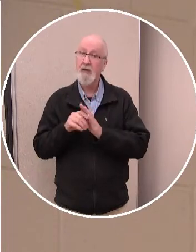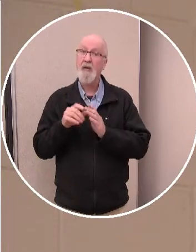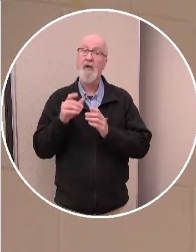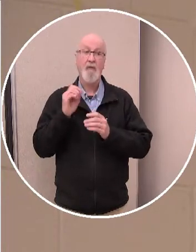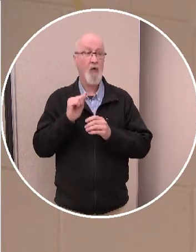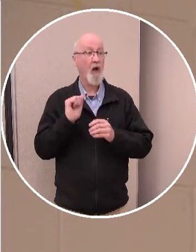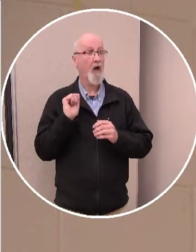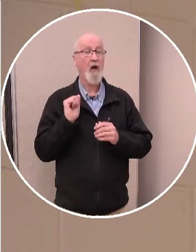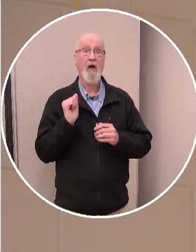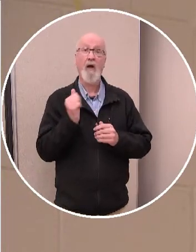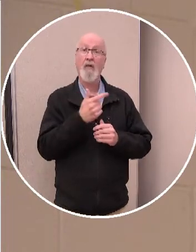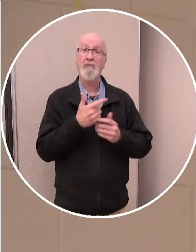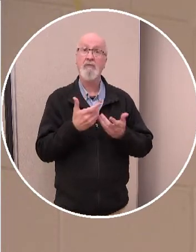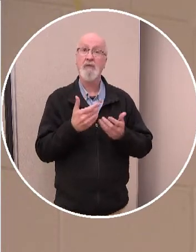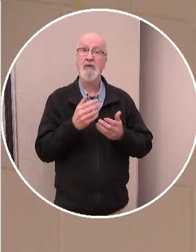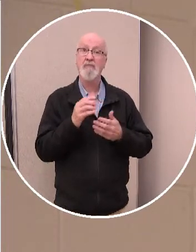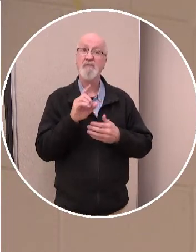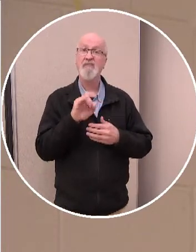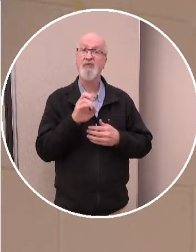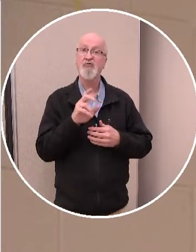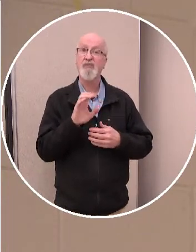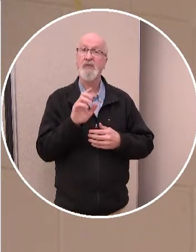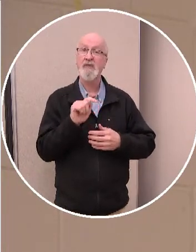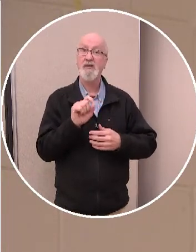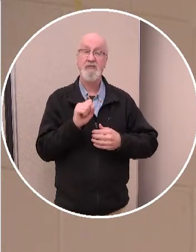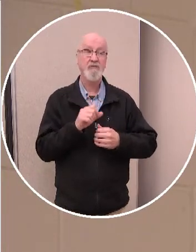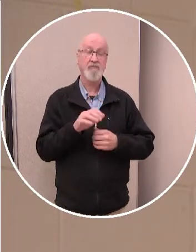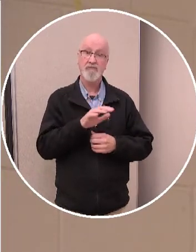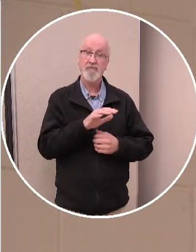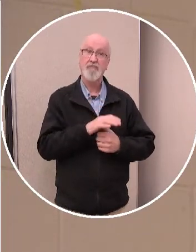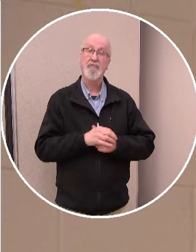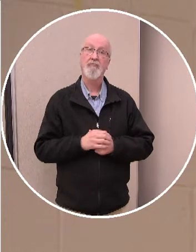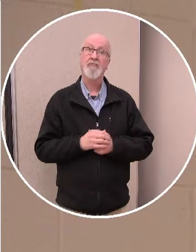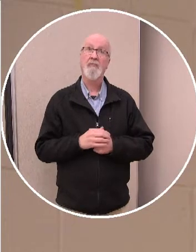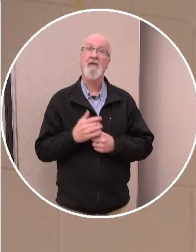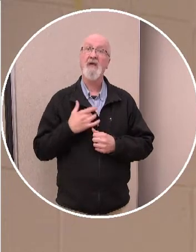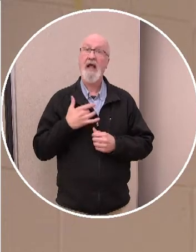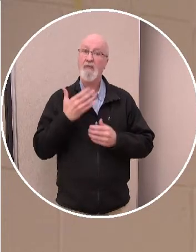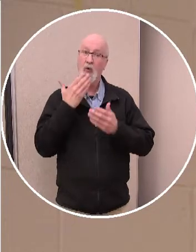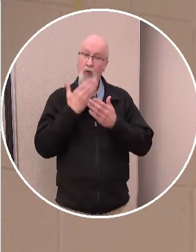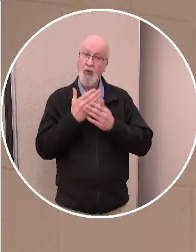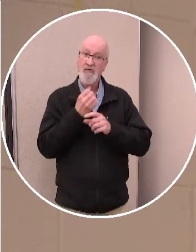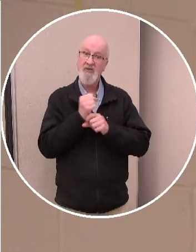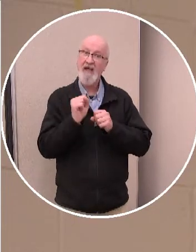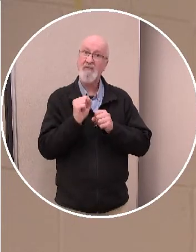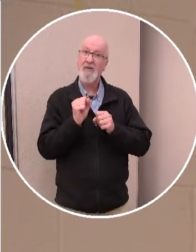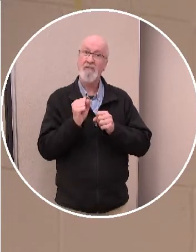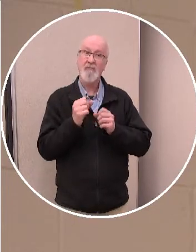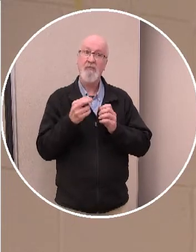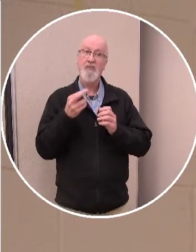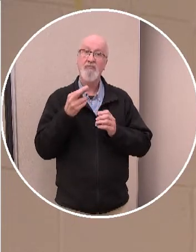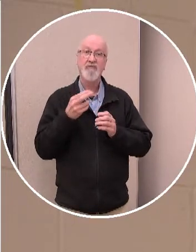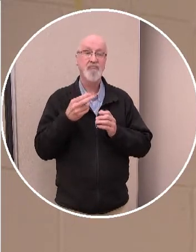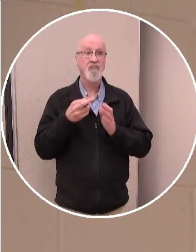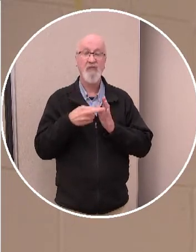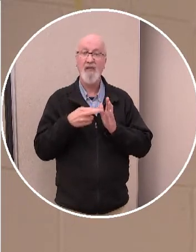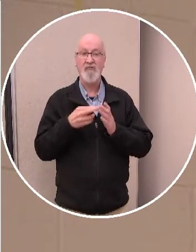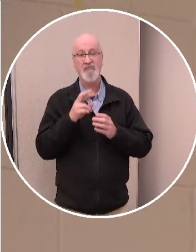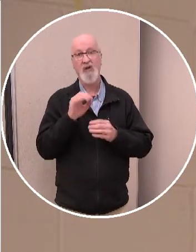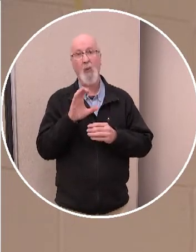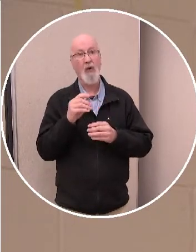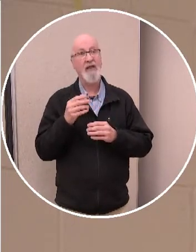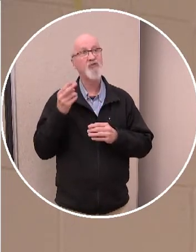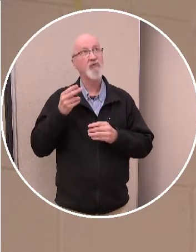districts. We do have, I believe, an incredible safety record when you consider that